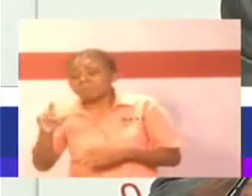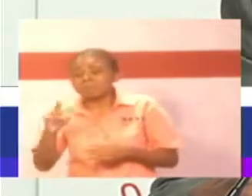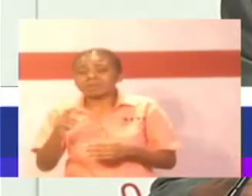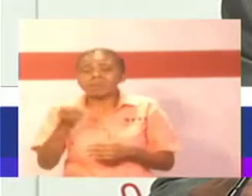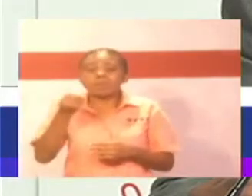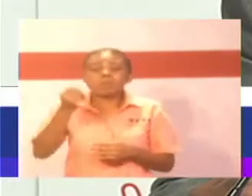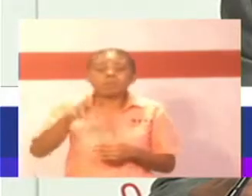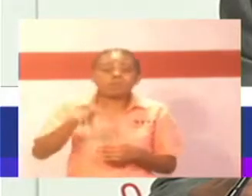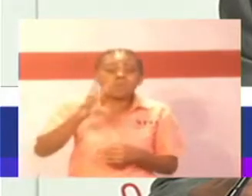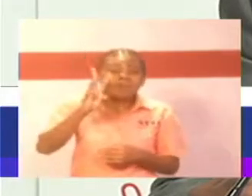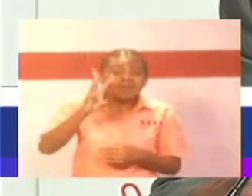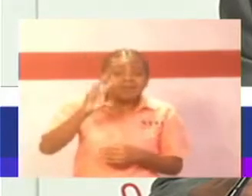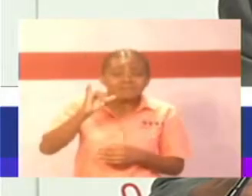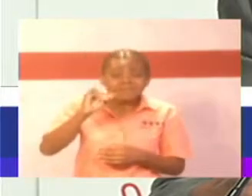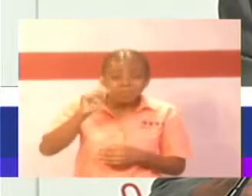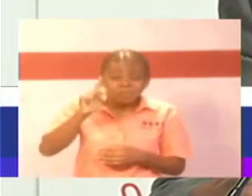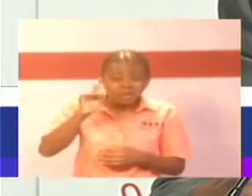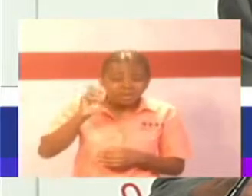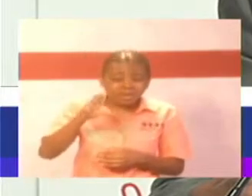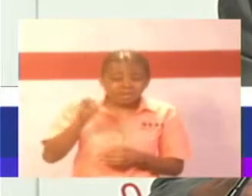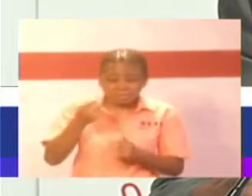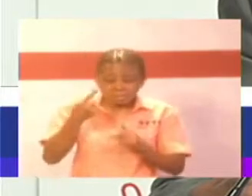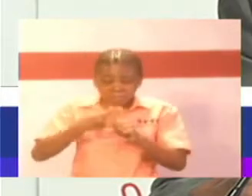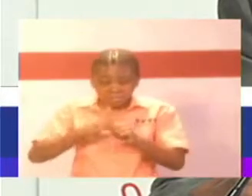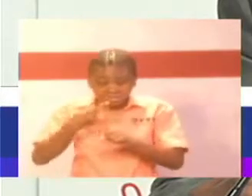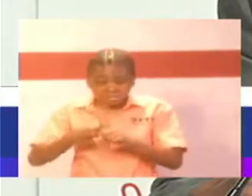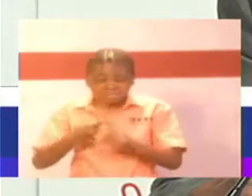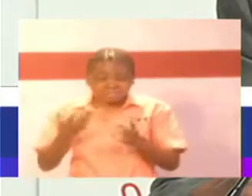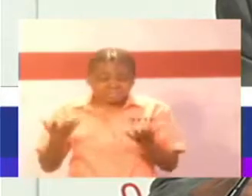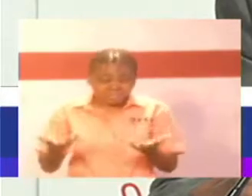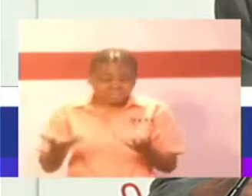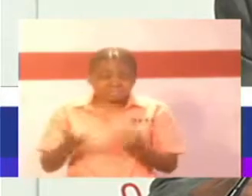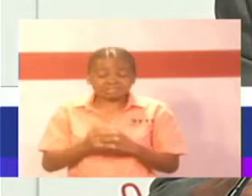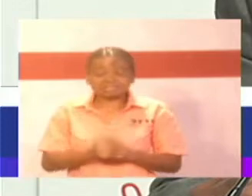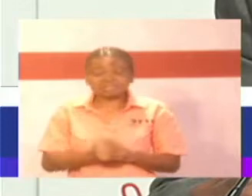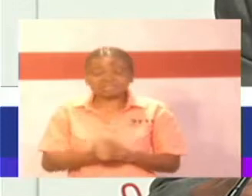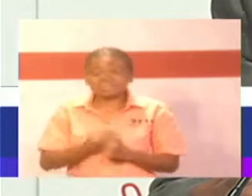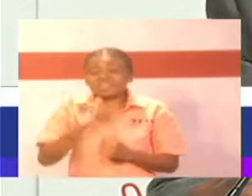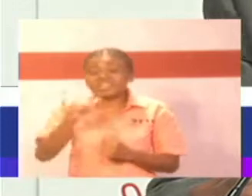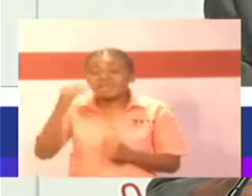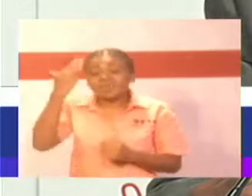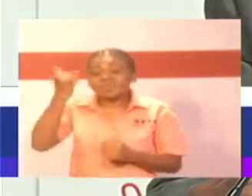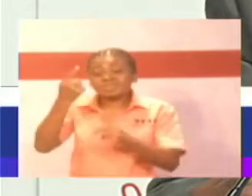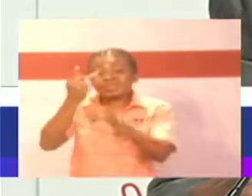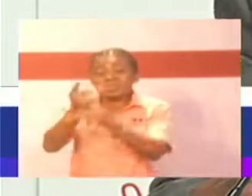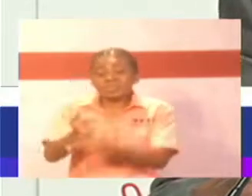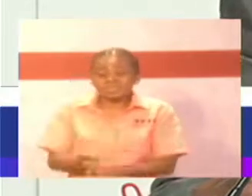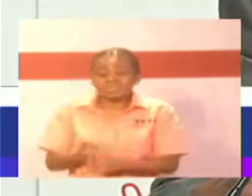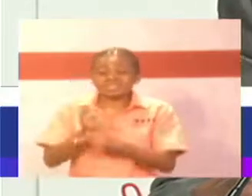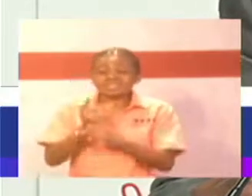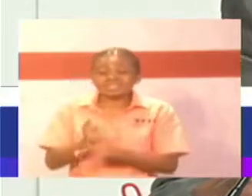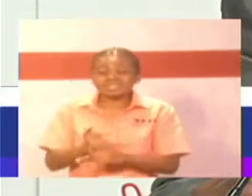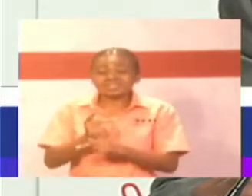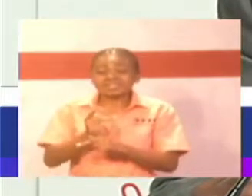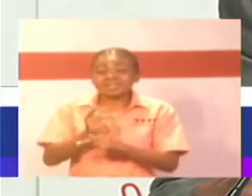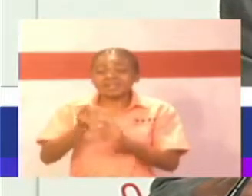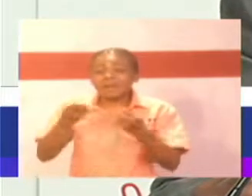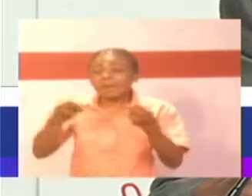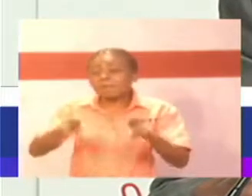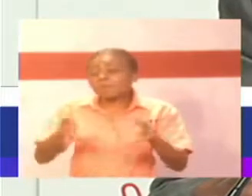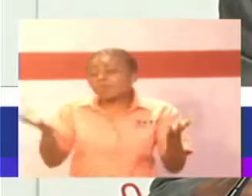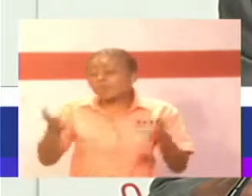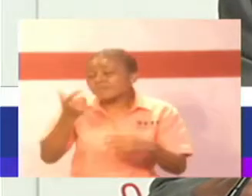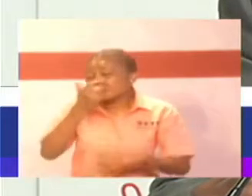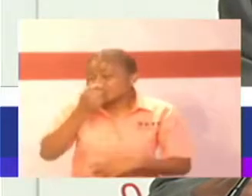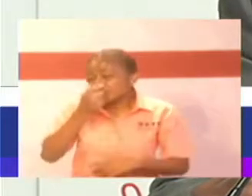transmission, especially in the Northern Hemisphere countries, is a regular yearly occurrence. It is called the flu season, and that hasn't